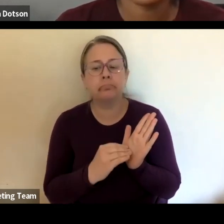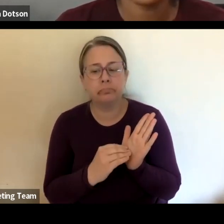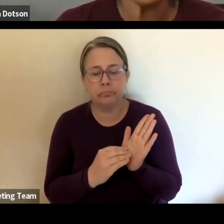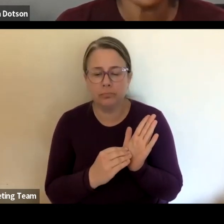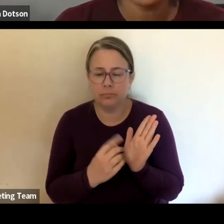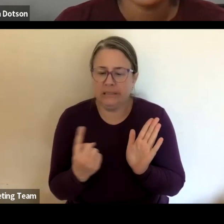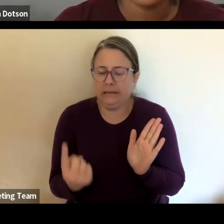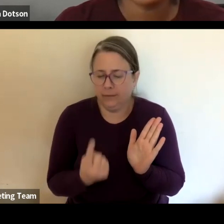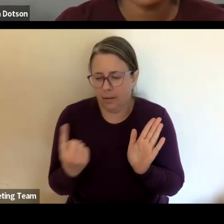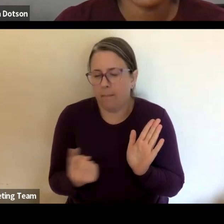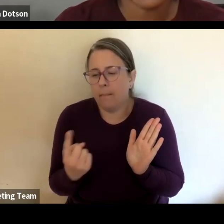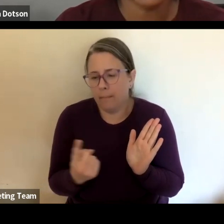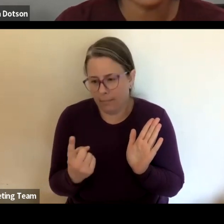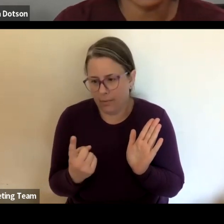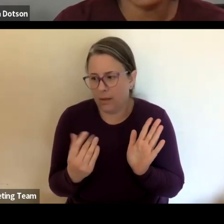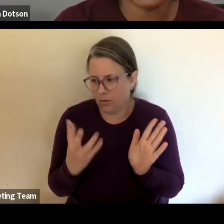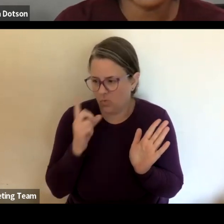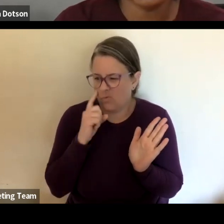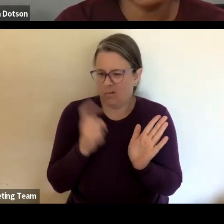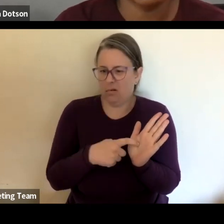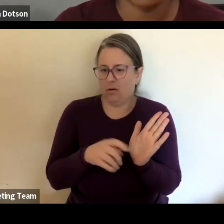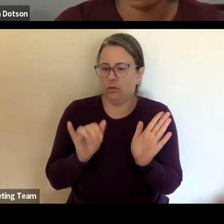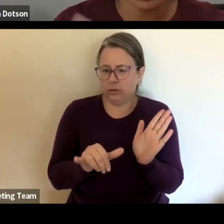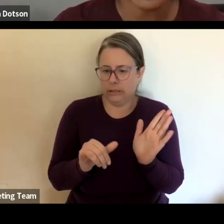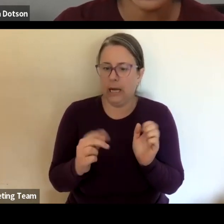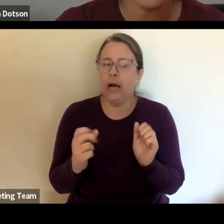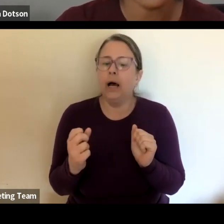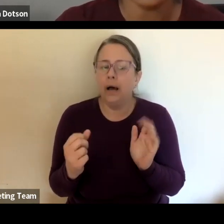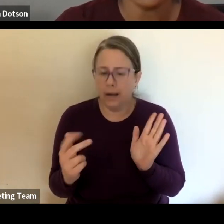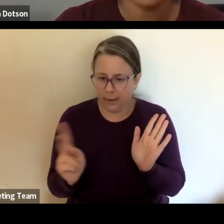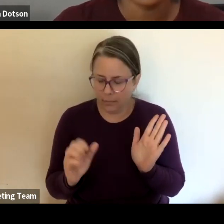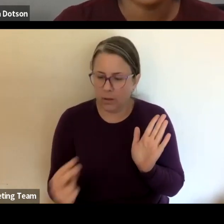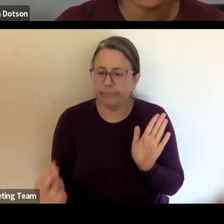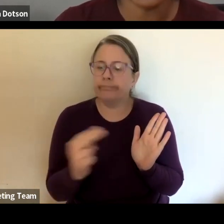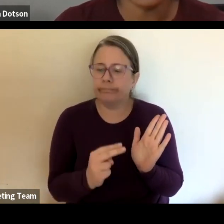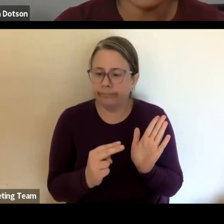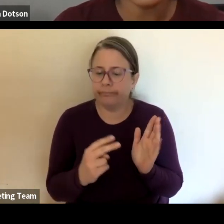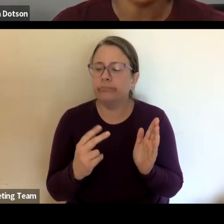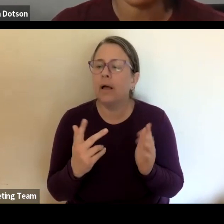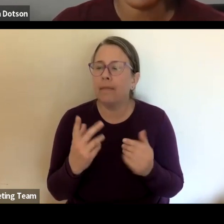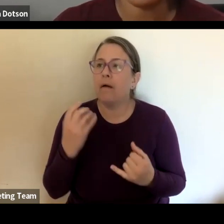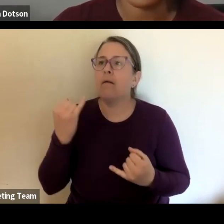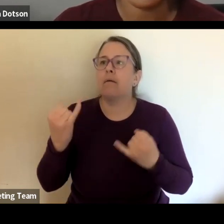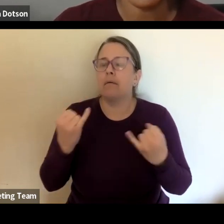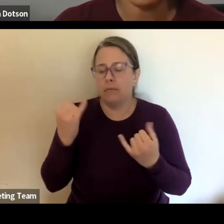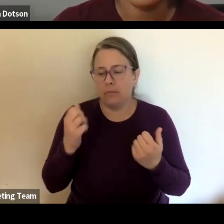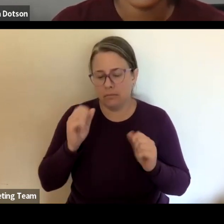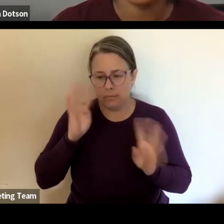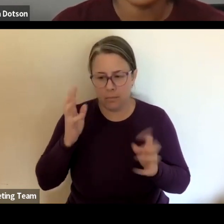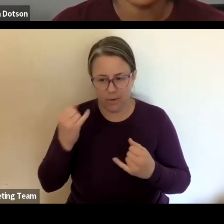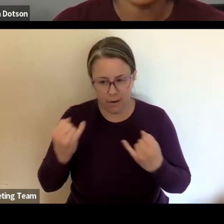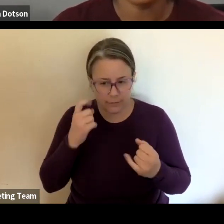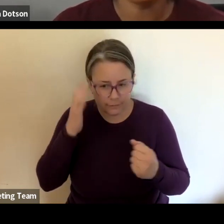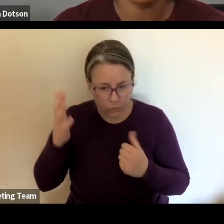And that to me is one of the most important things we can do. Even when we can't do all of these grand ideas ourselves, we